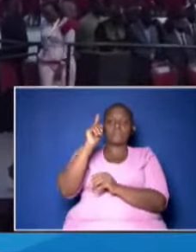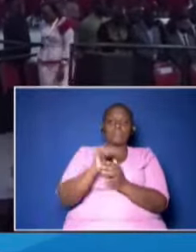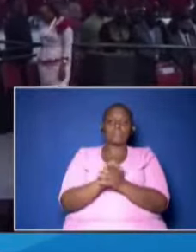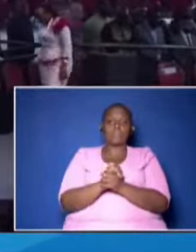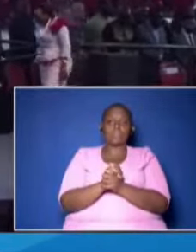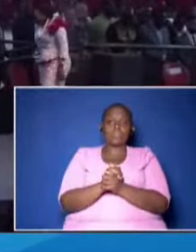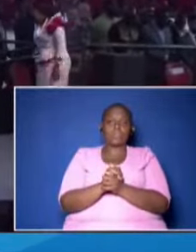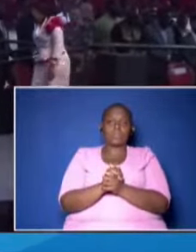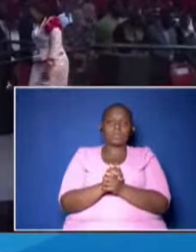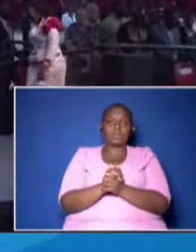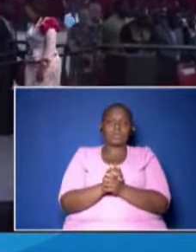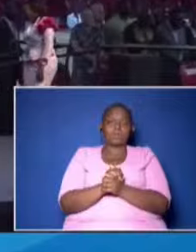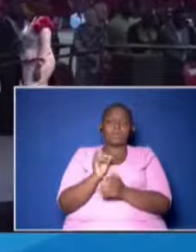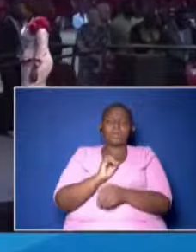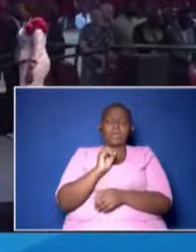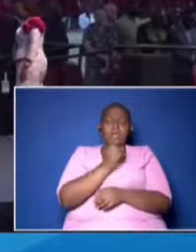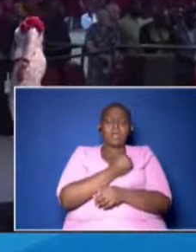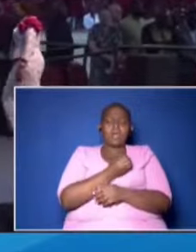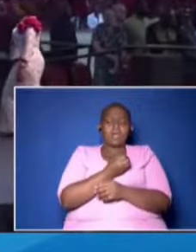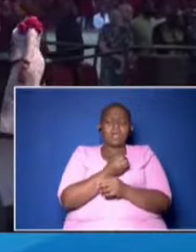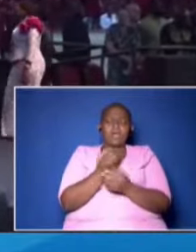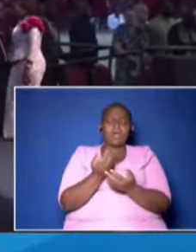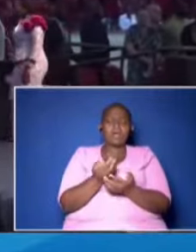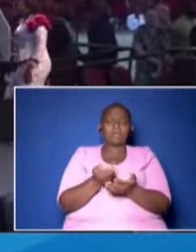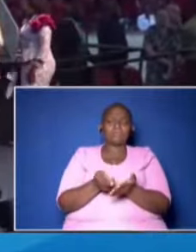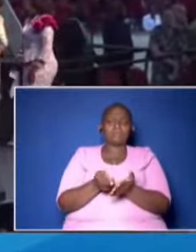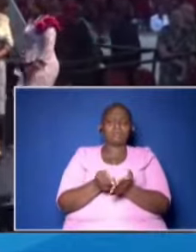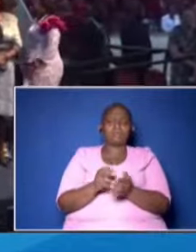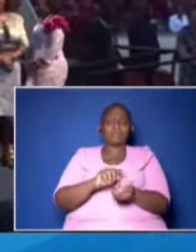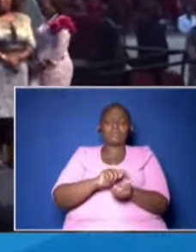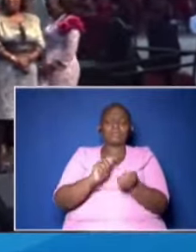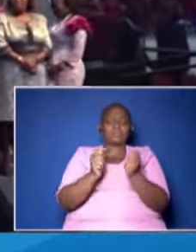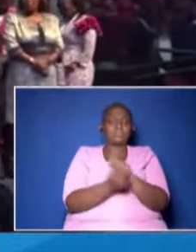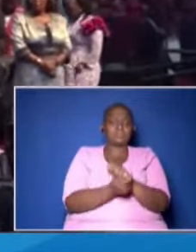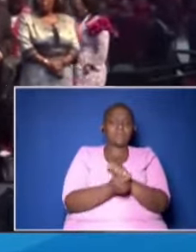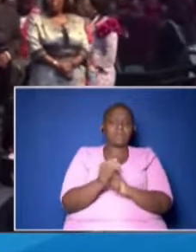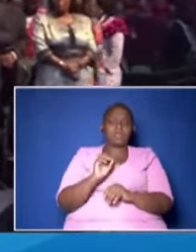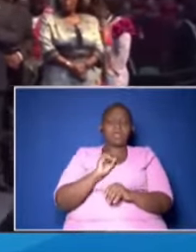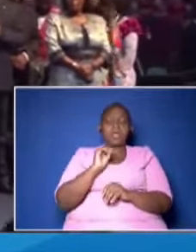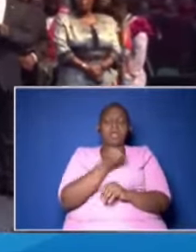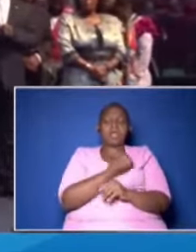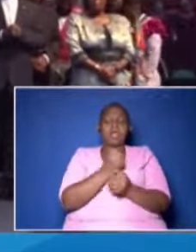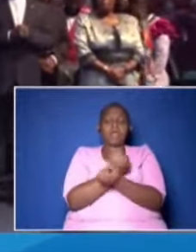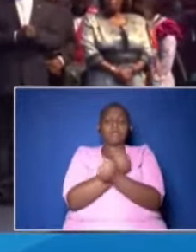him Our Redeemer Our